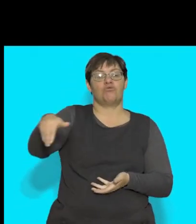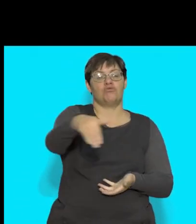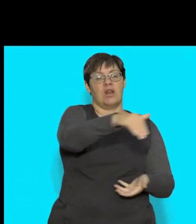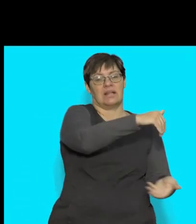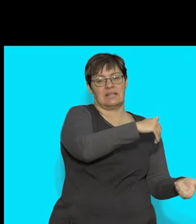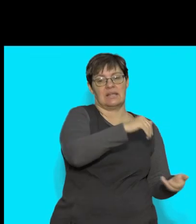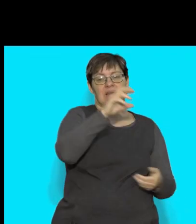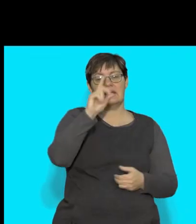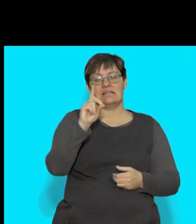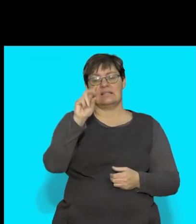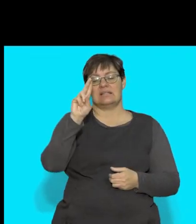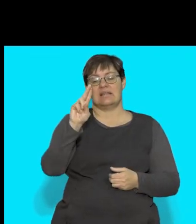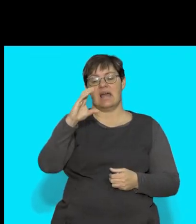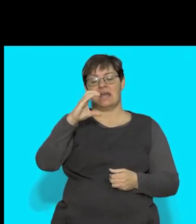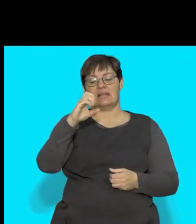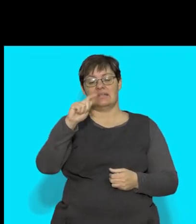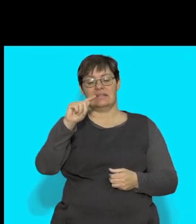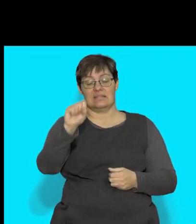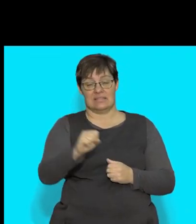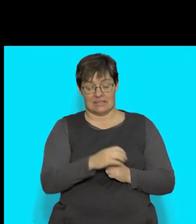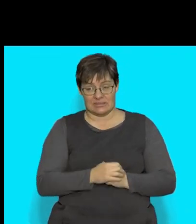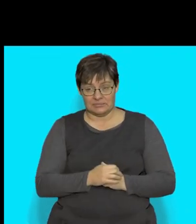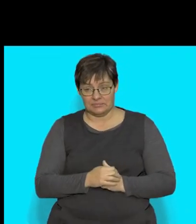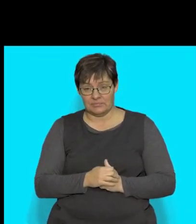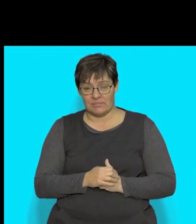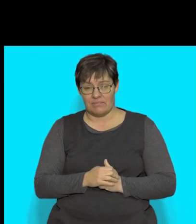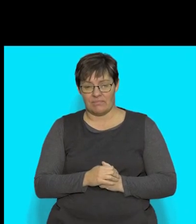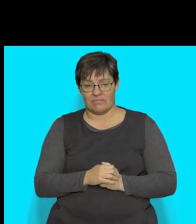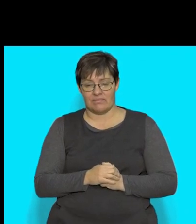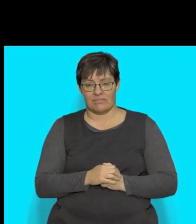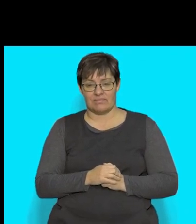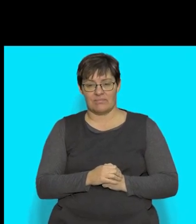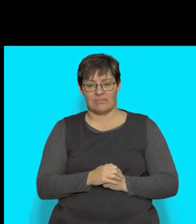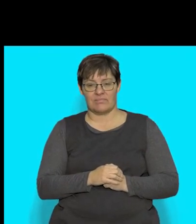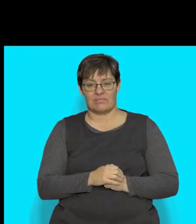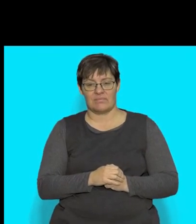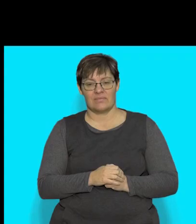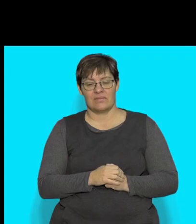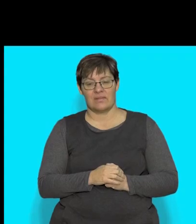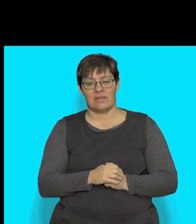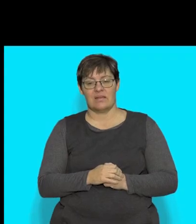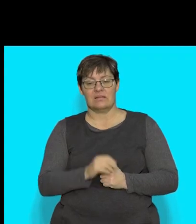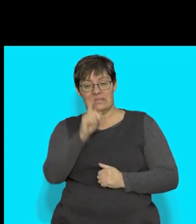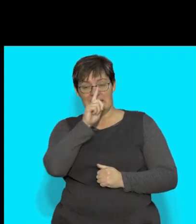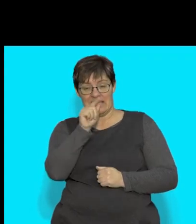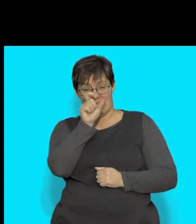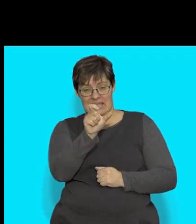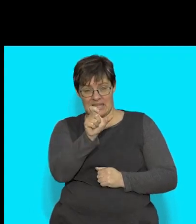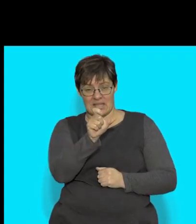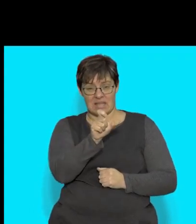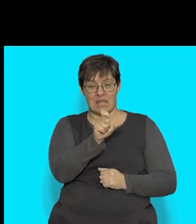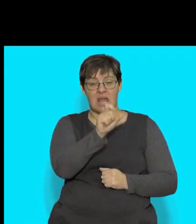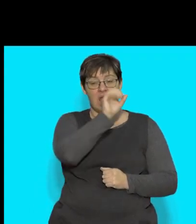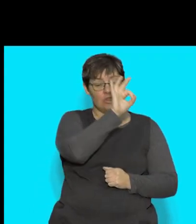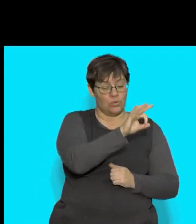collecting ducts. Let me have a look at the next diagram, and I don't have to draw over here. Okay, so we've gone